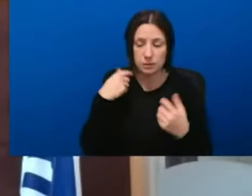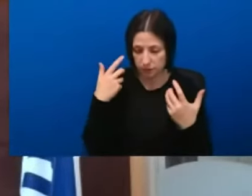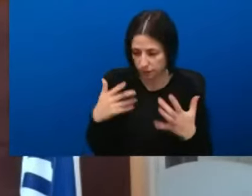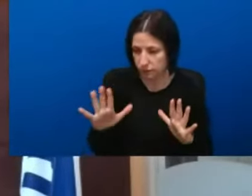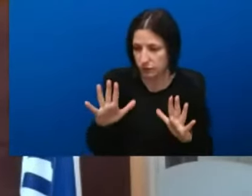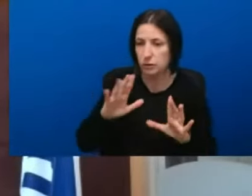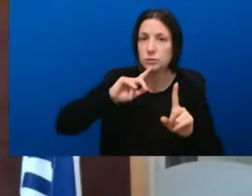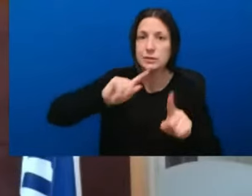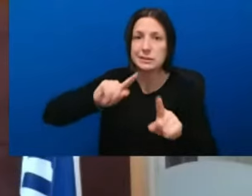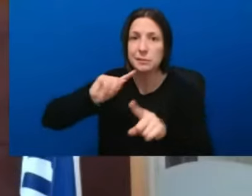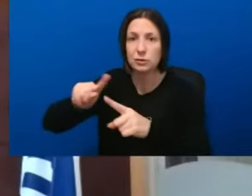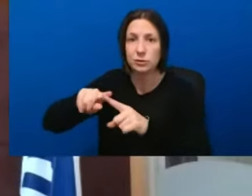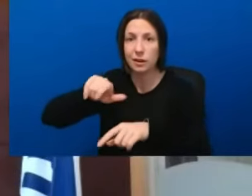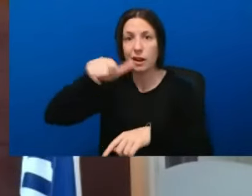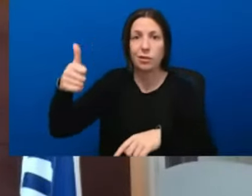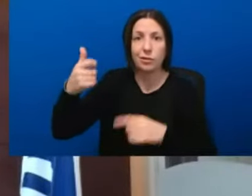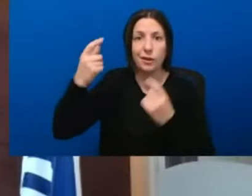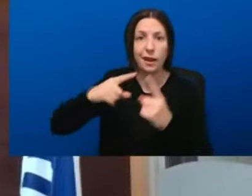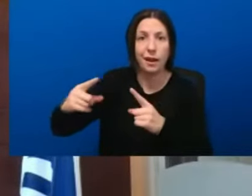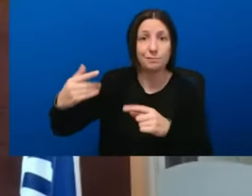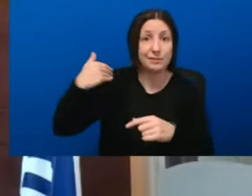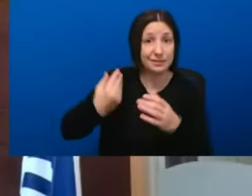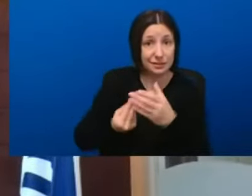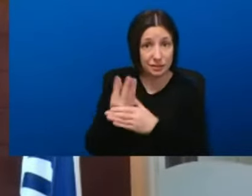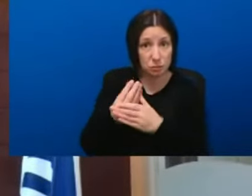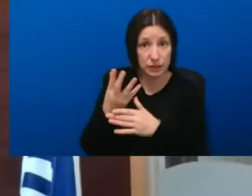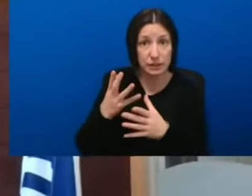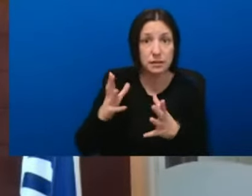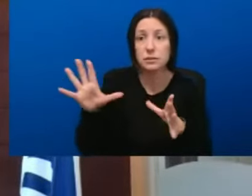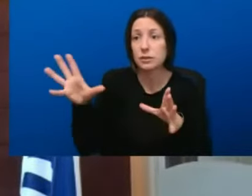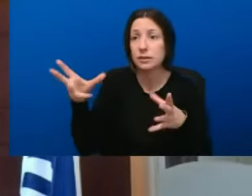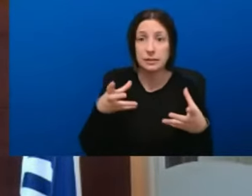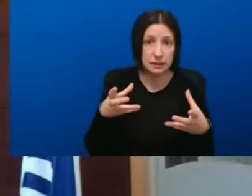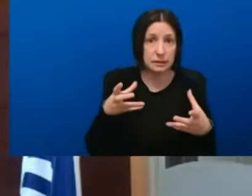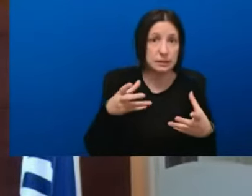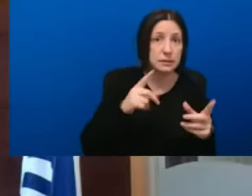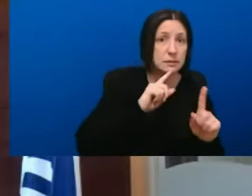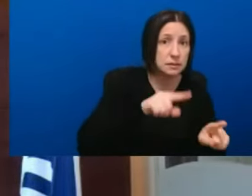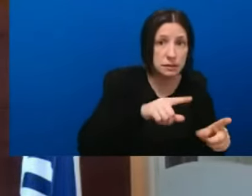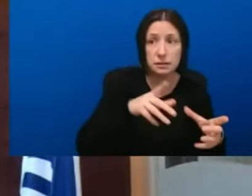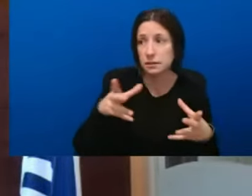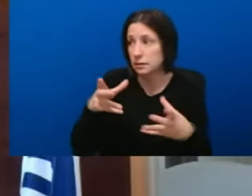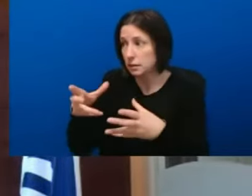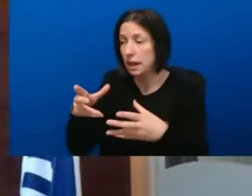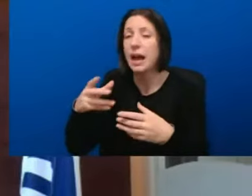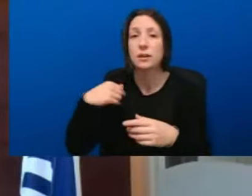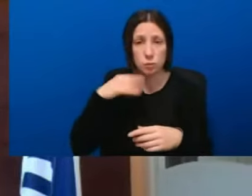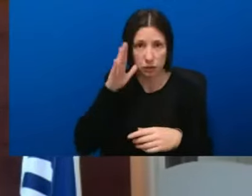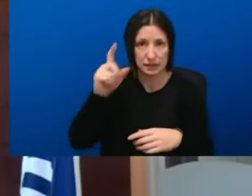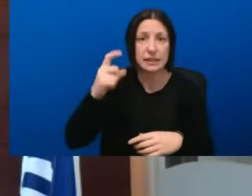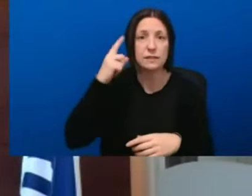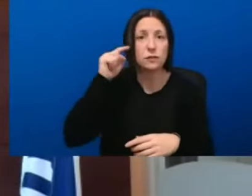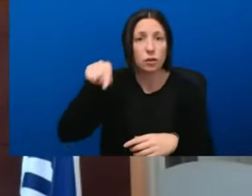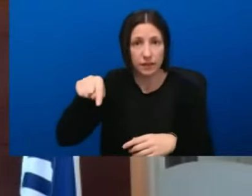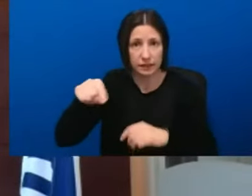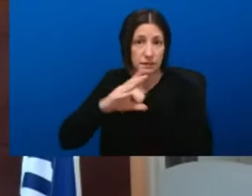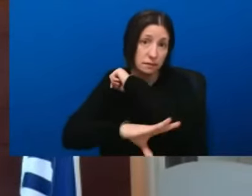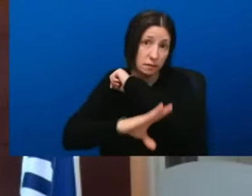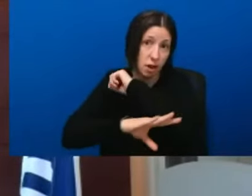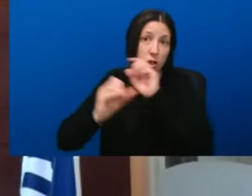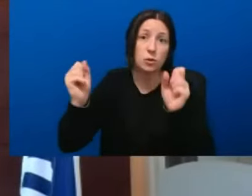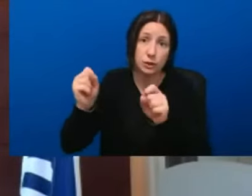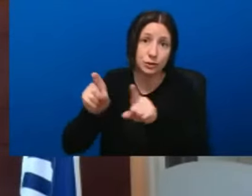have availability. We did respond to some other hazards this spring, and we suspect that we may be asked to respond to some hazards this fall and as we go into